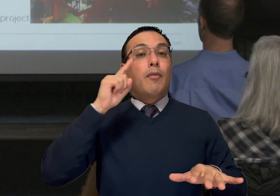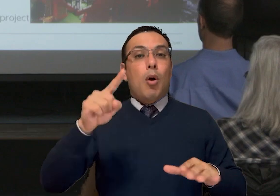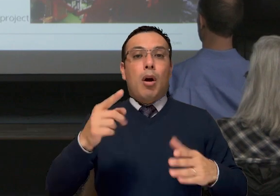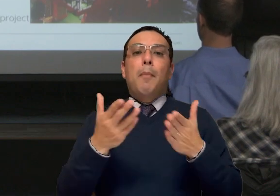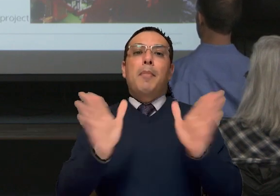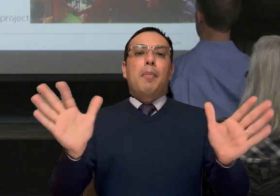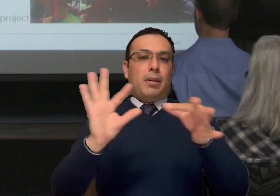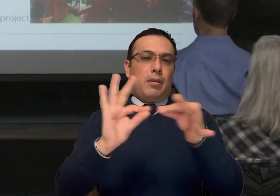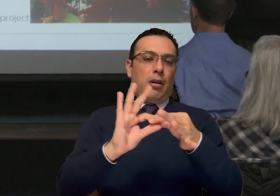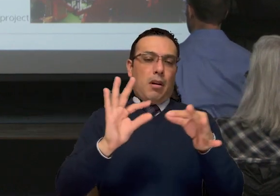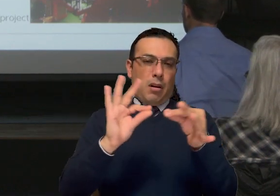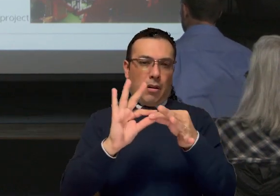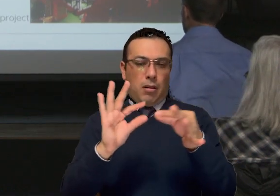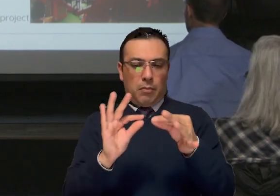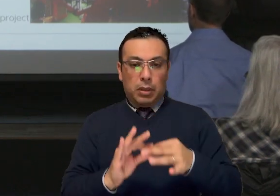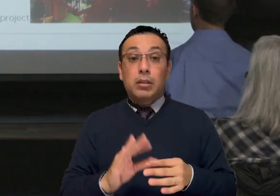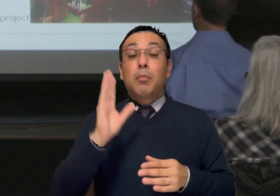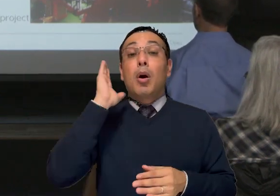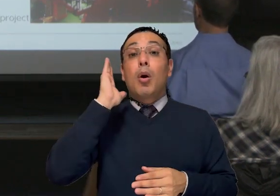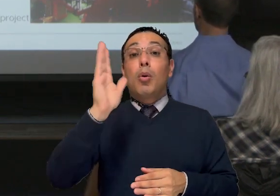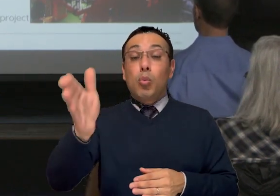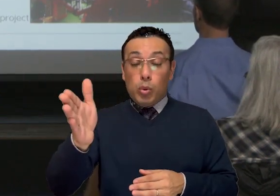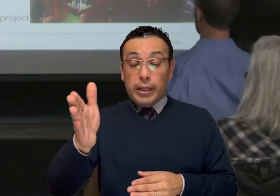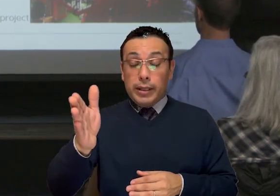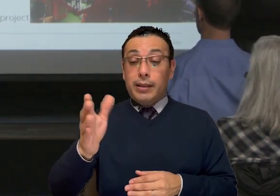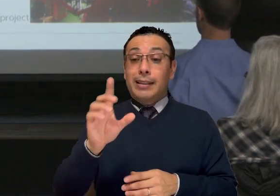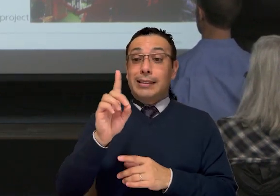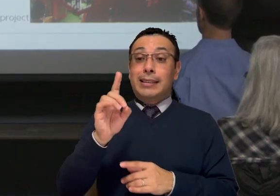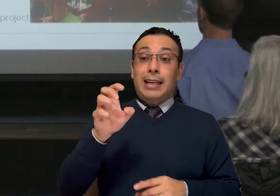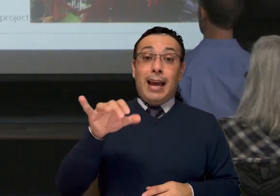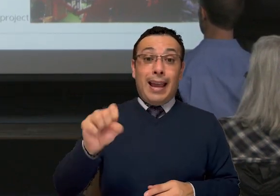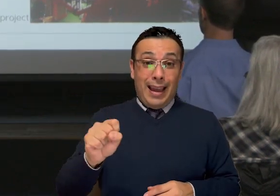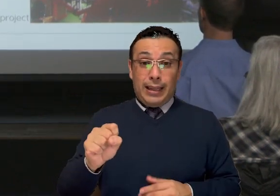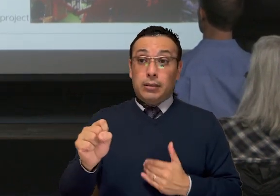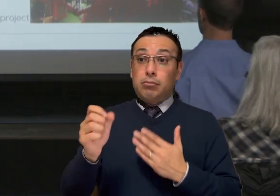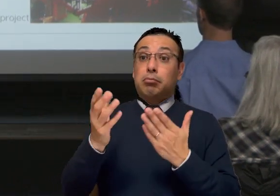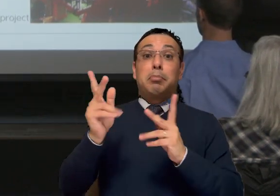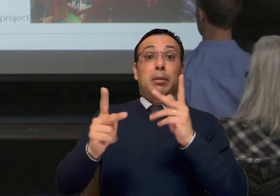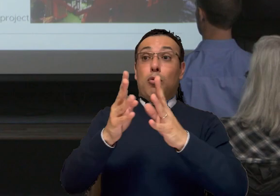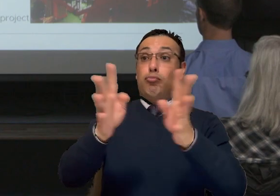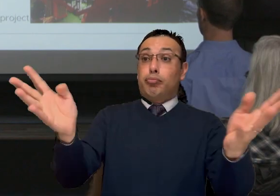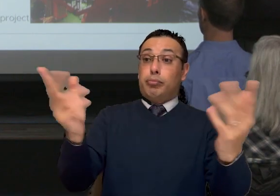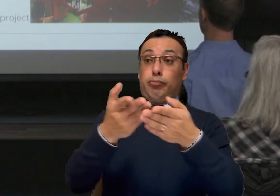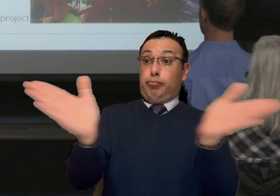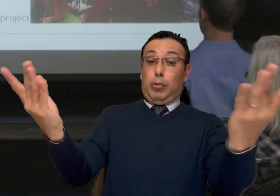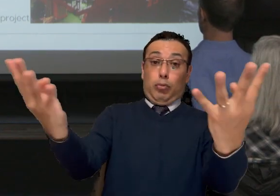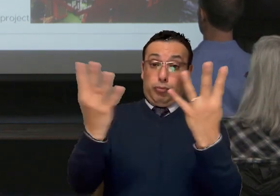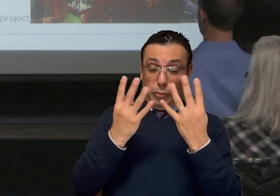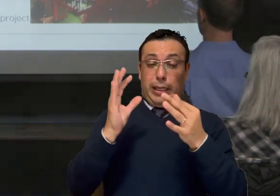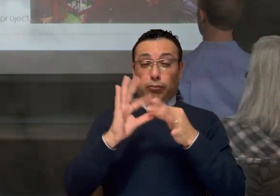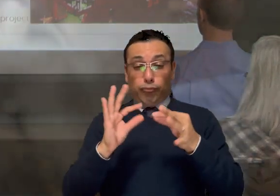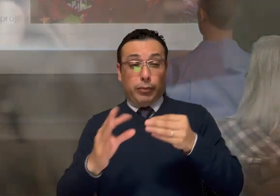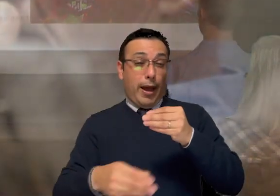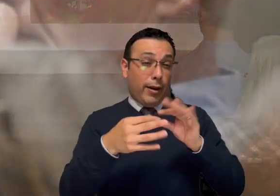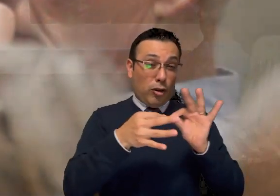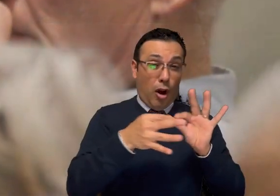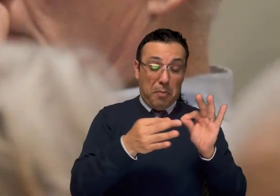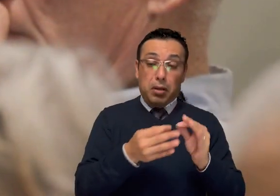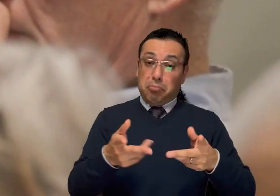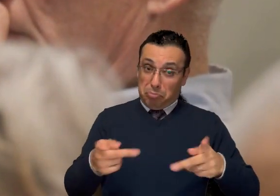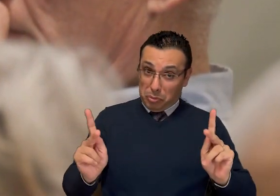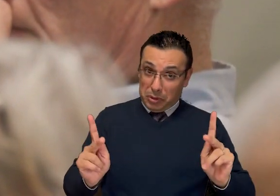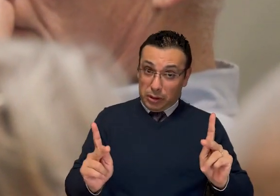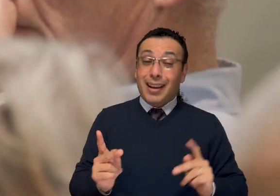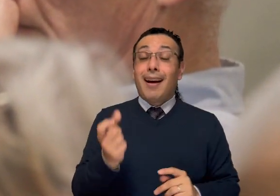on the DES that the public is welcome to participate in and submit comments and speak. The first of these meetings was